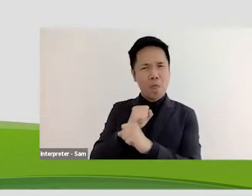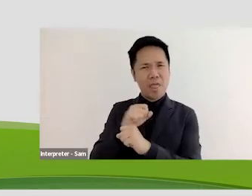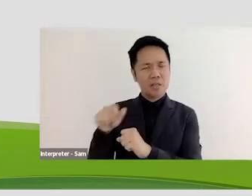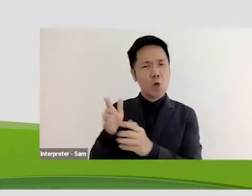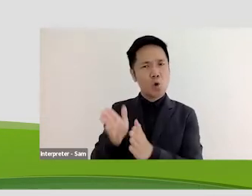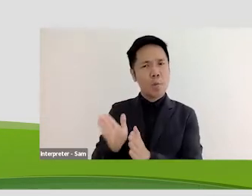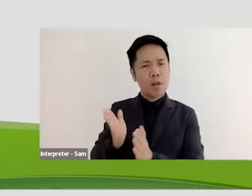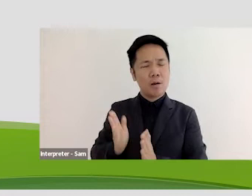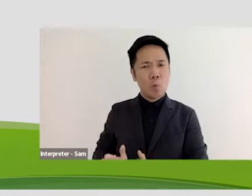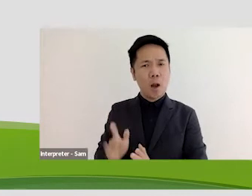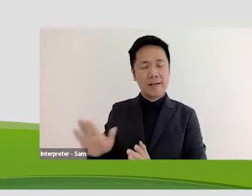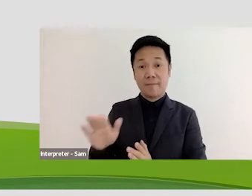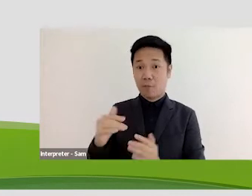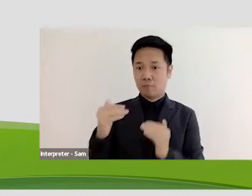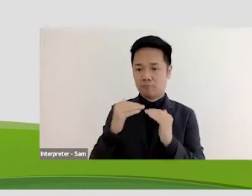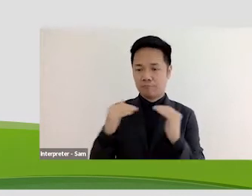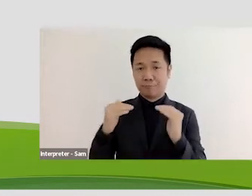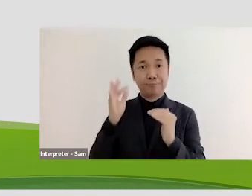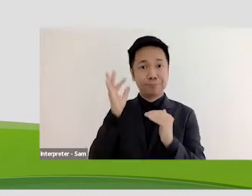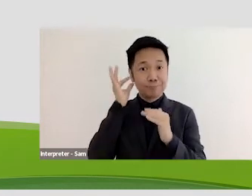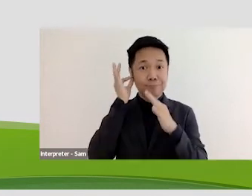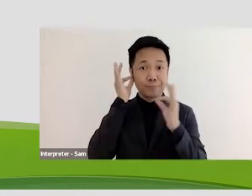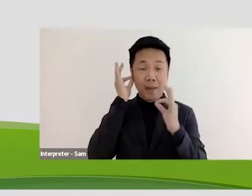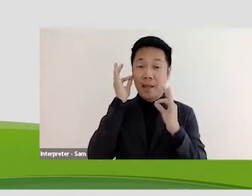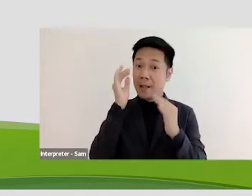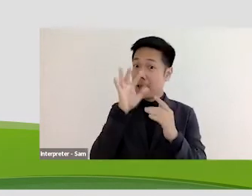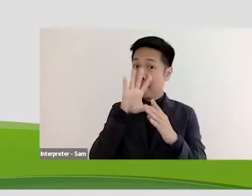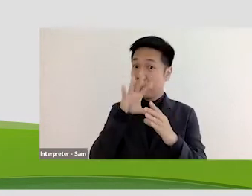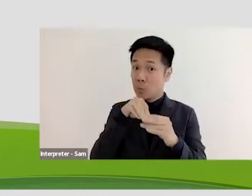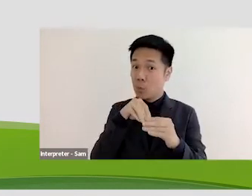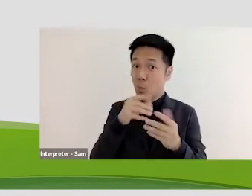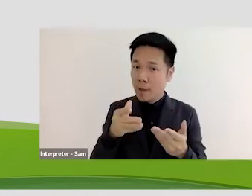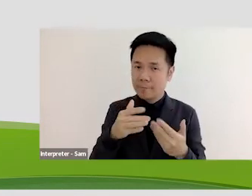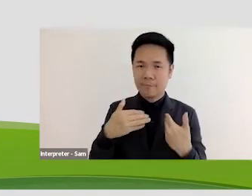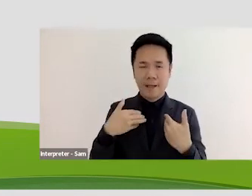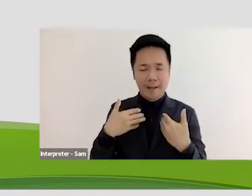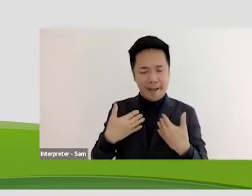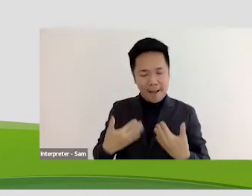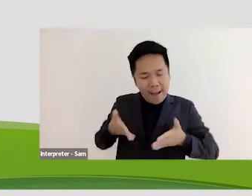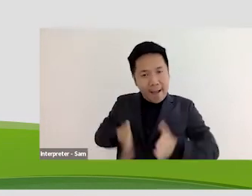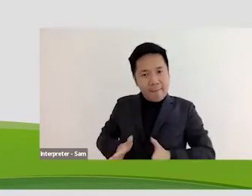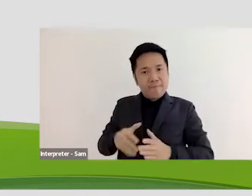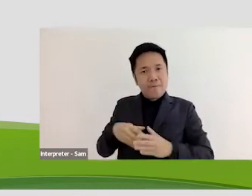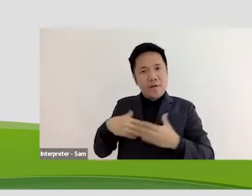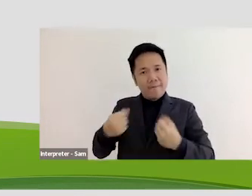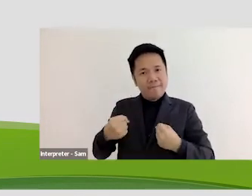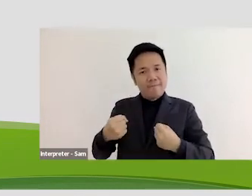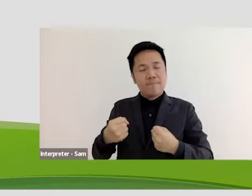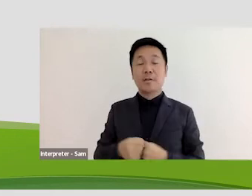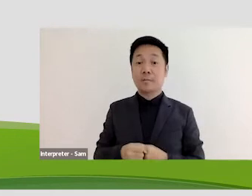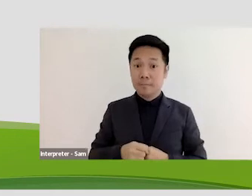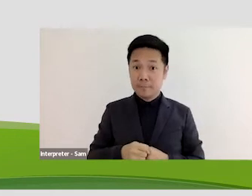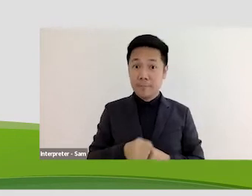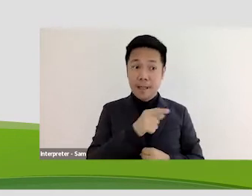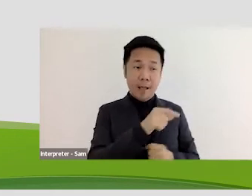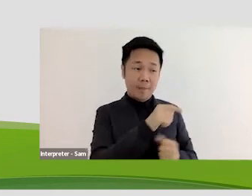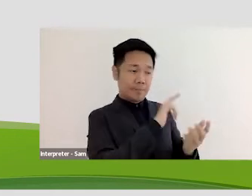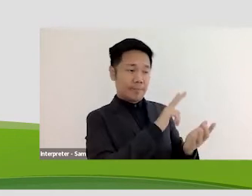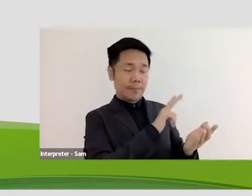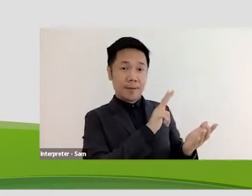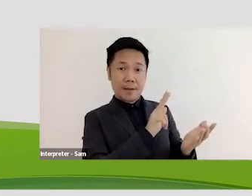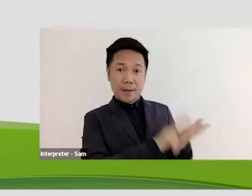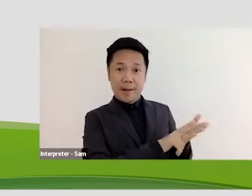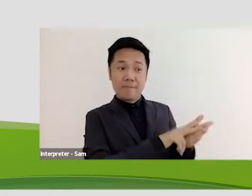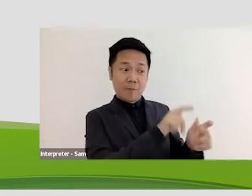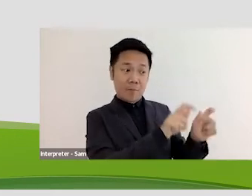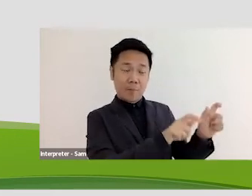to gender equality, including reproductive rights, in line with the program of action of the International Conference on Population